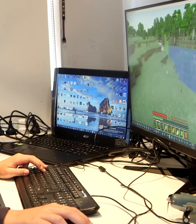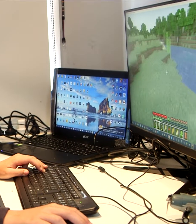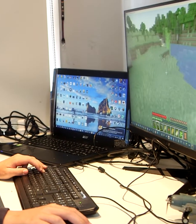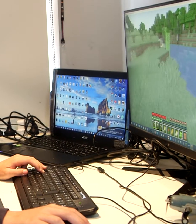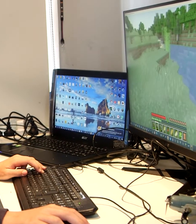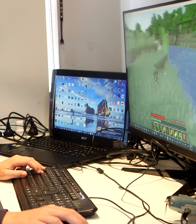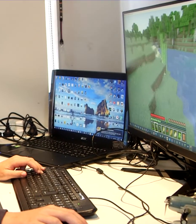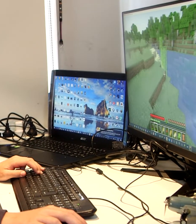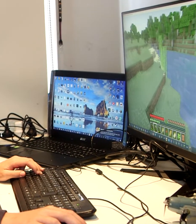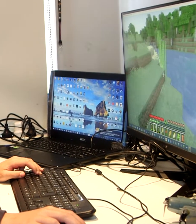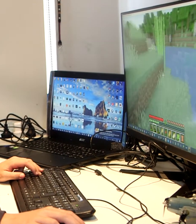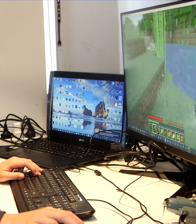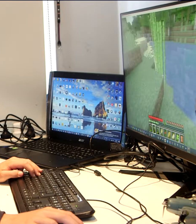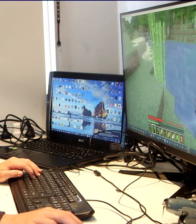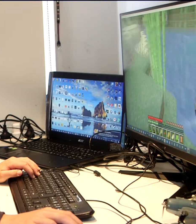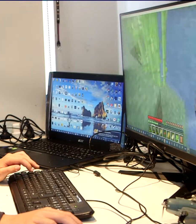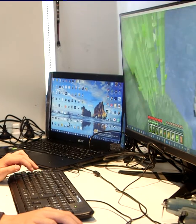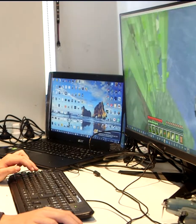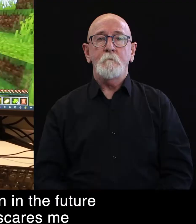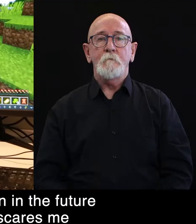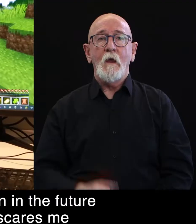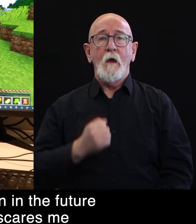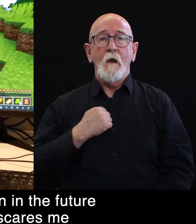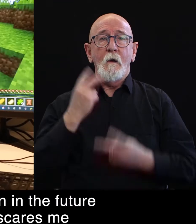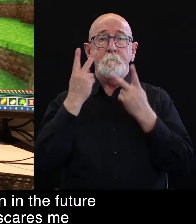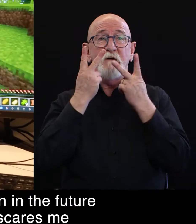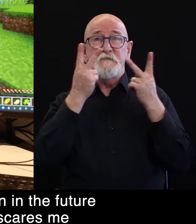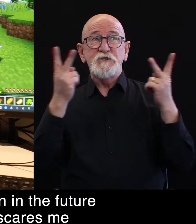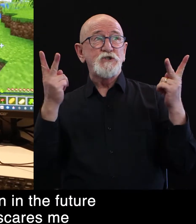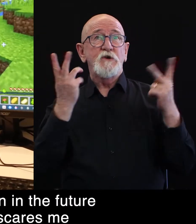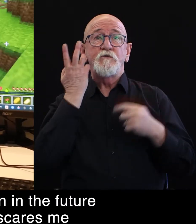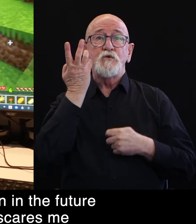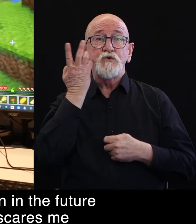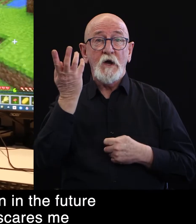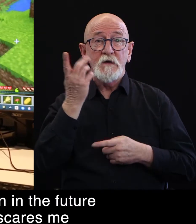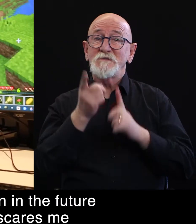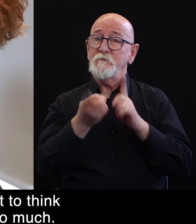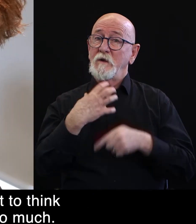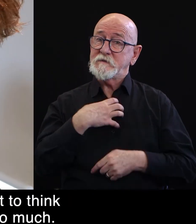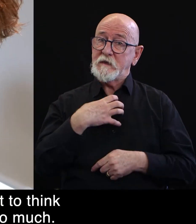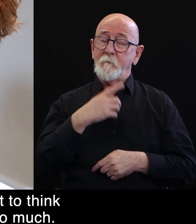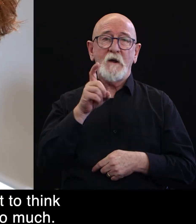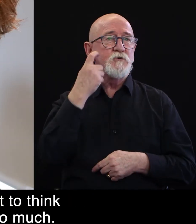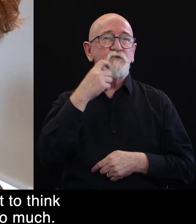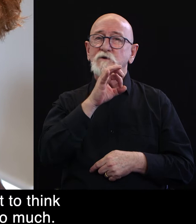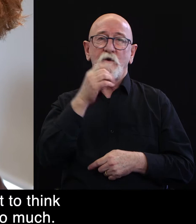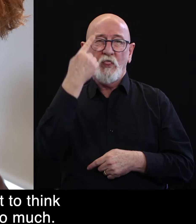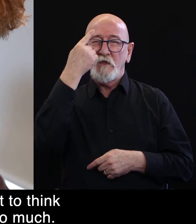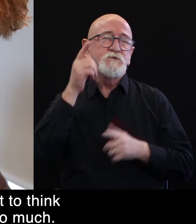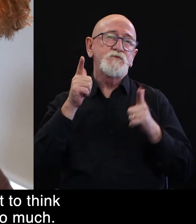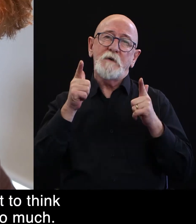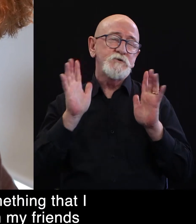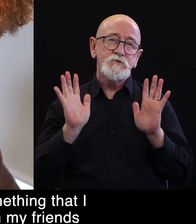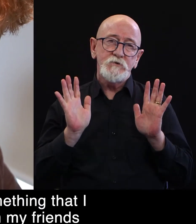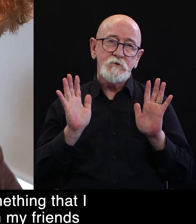in his bedroom appear. He is wearing headphones. My vision in the future sometimes scares me but I try not to think about it too